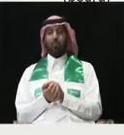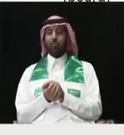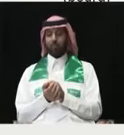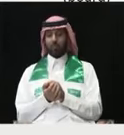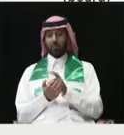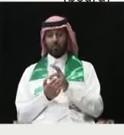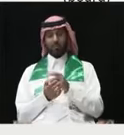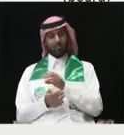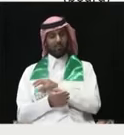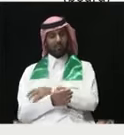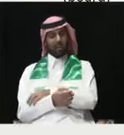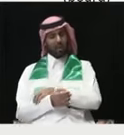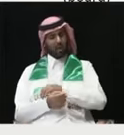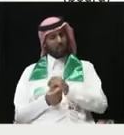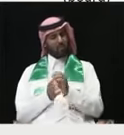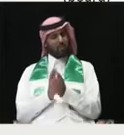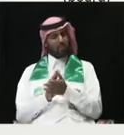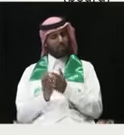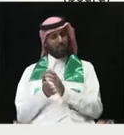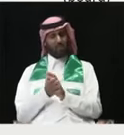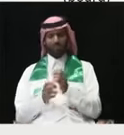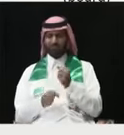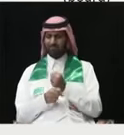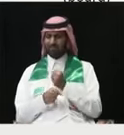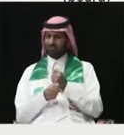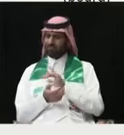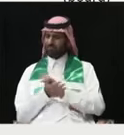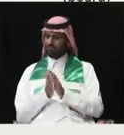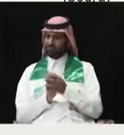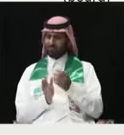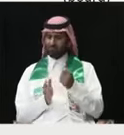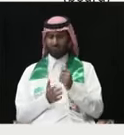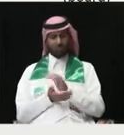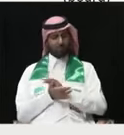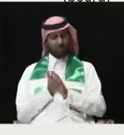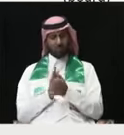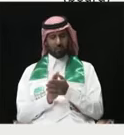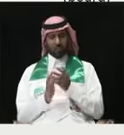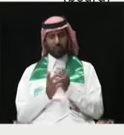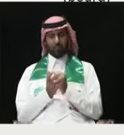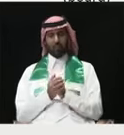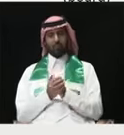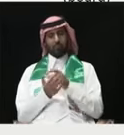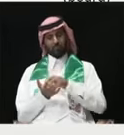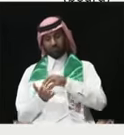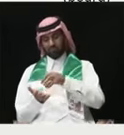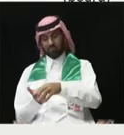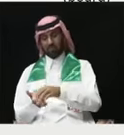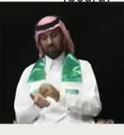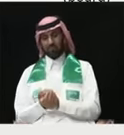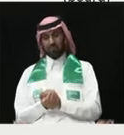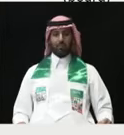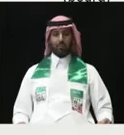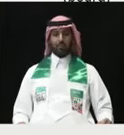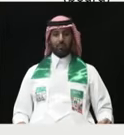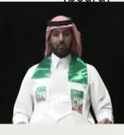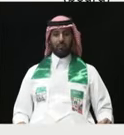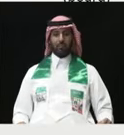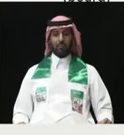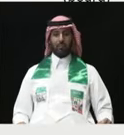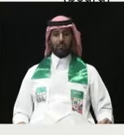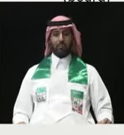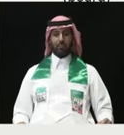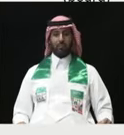They were poor. There were no work in their country, so they decided to leave their country. So